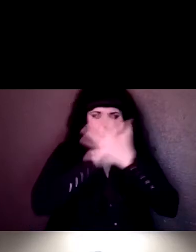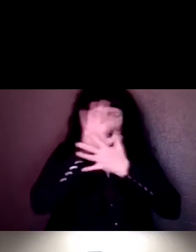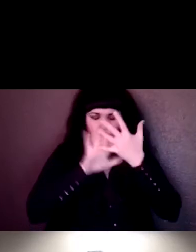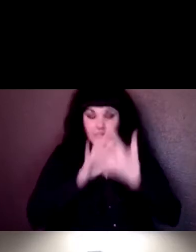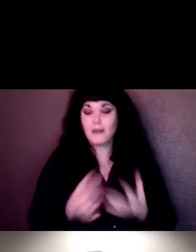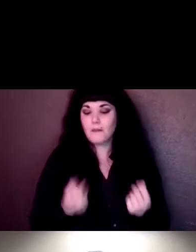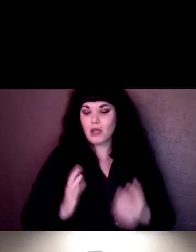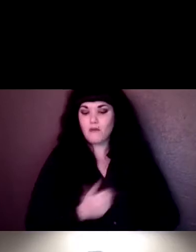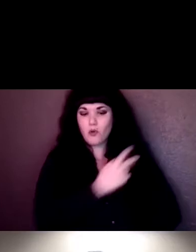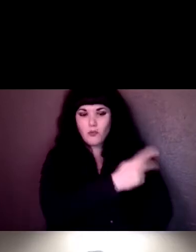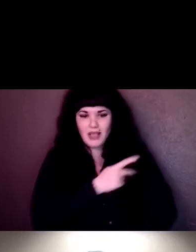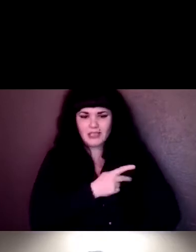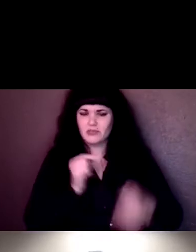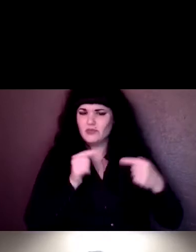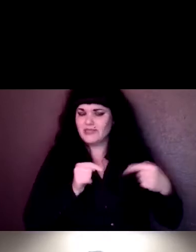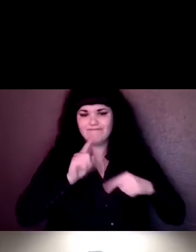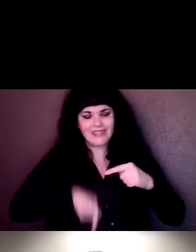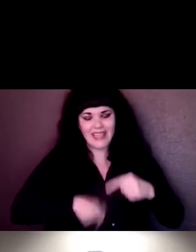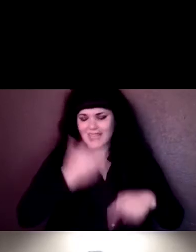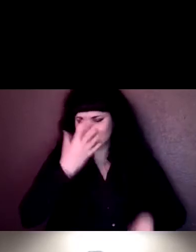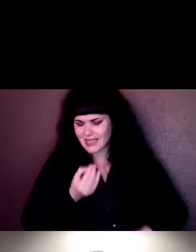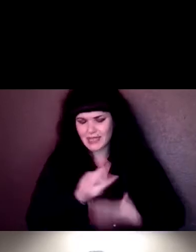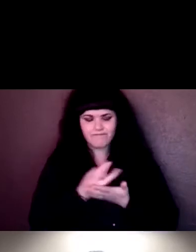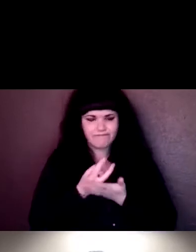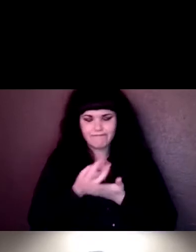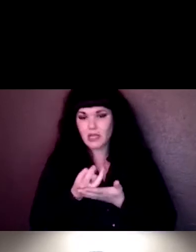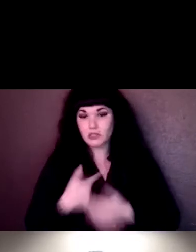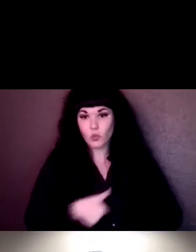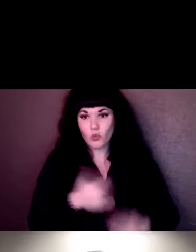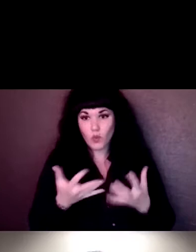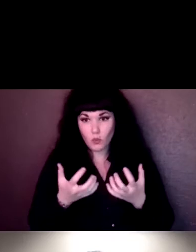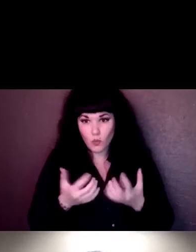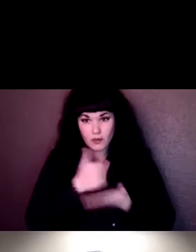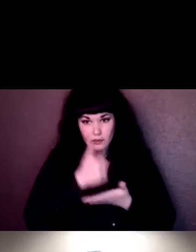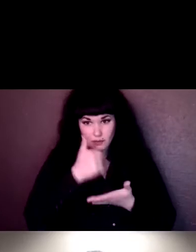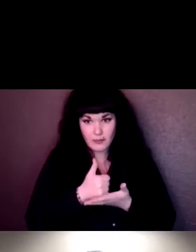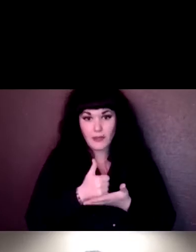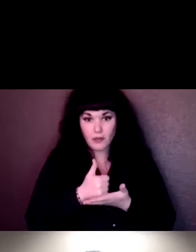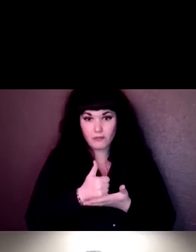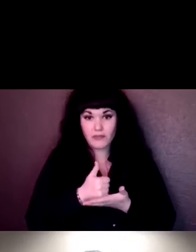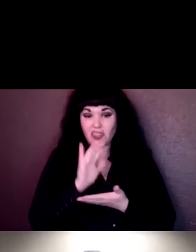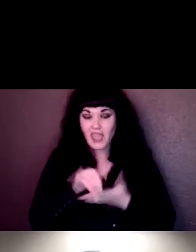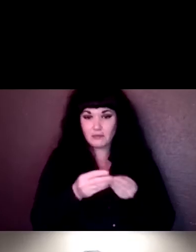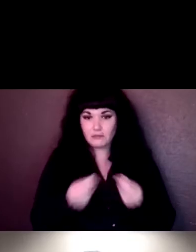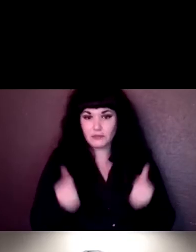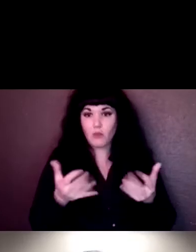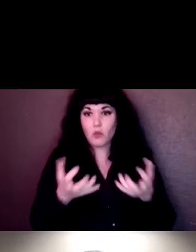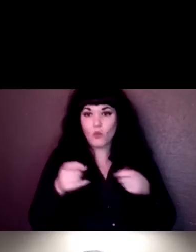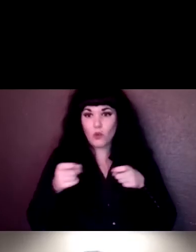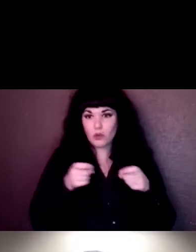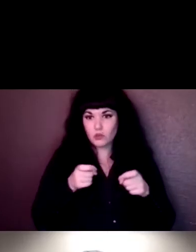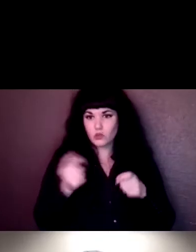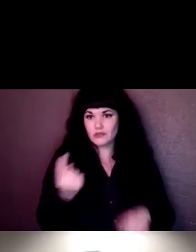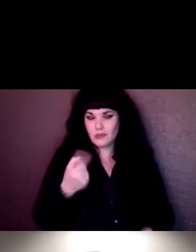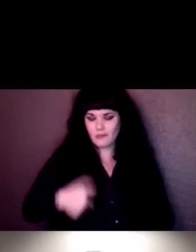will have difficulty sleeping, and so we want to be able to address that. And we want to be able to control something